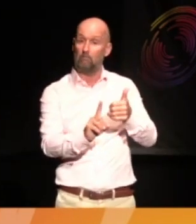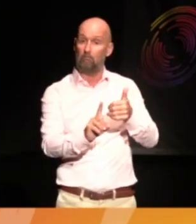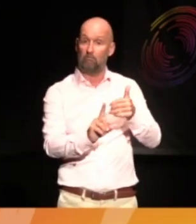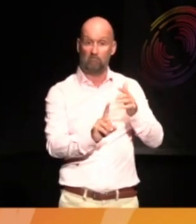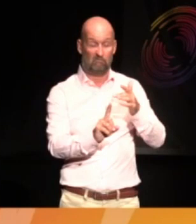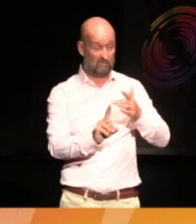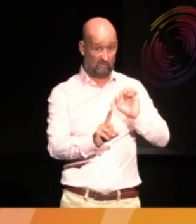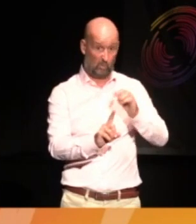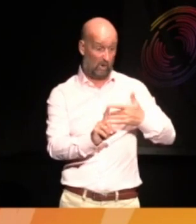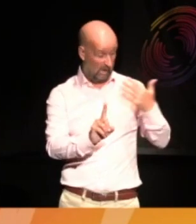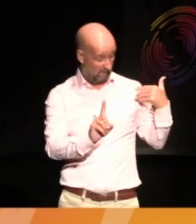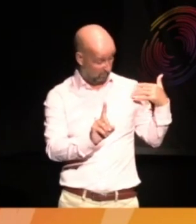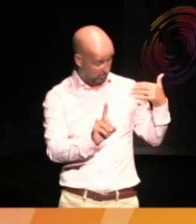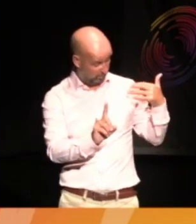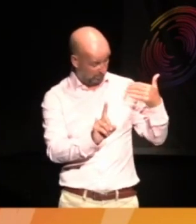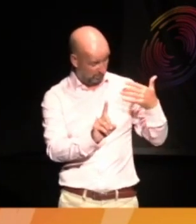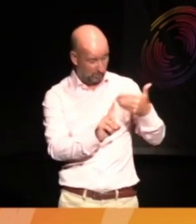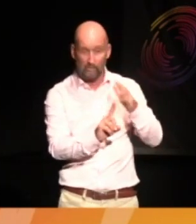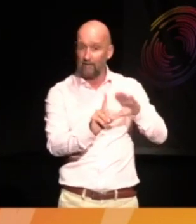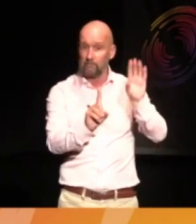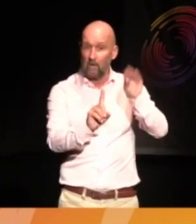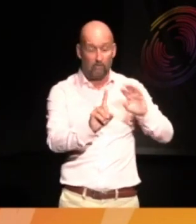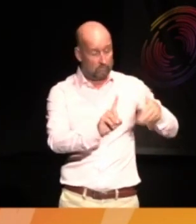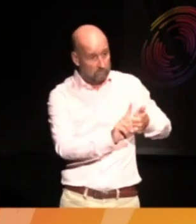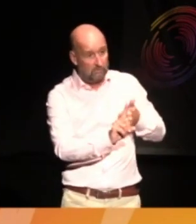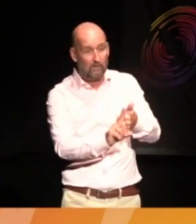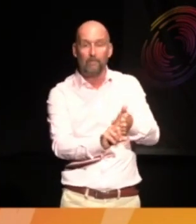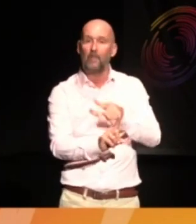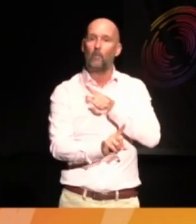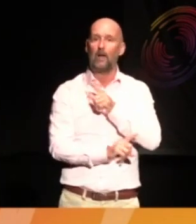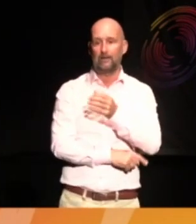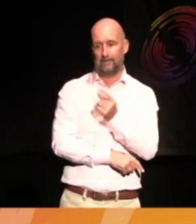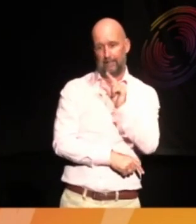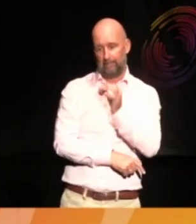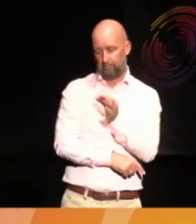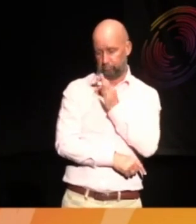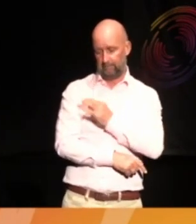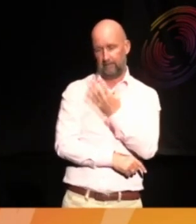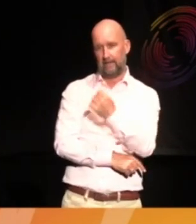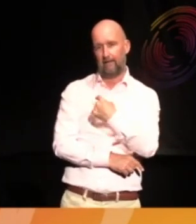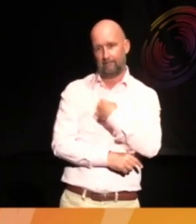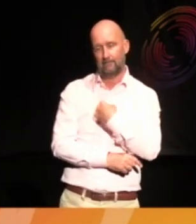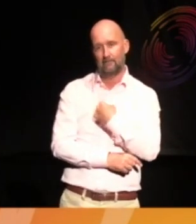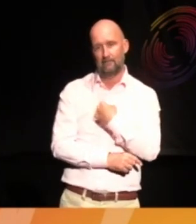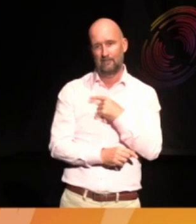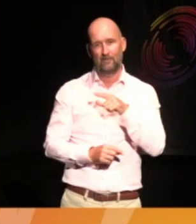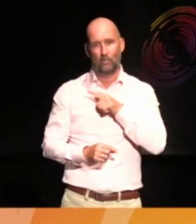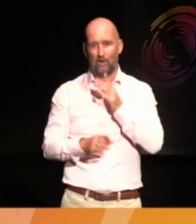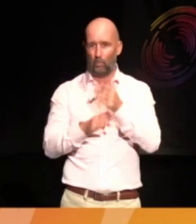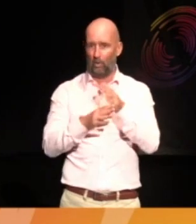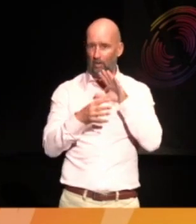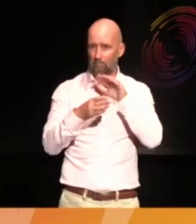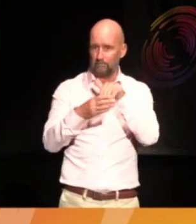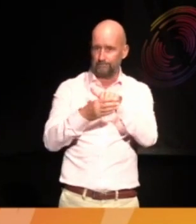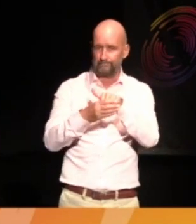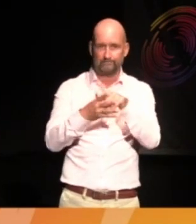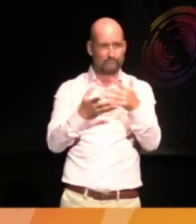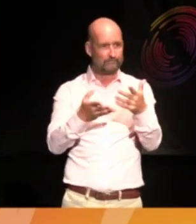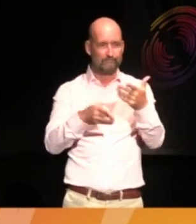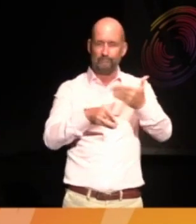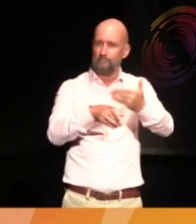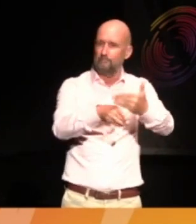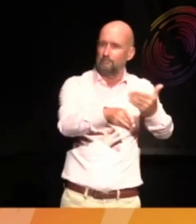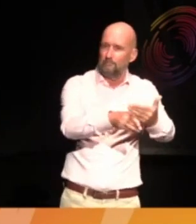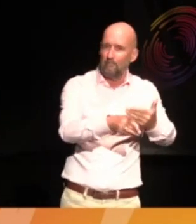And for me, I feel the sort of little privilege that I've managed to gain just by, working in what I